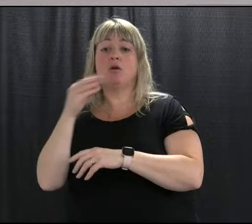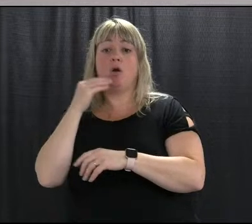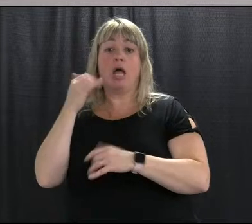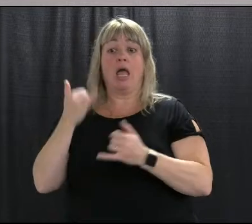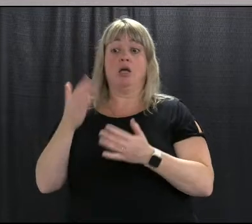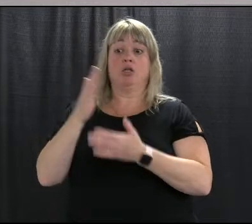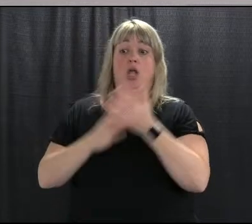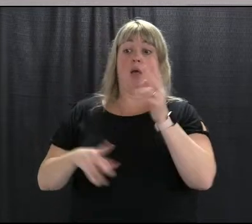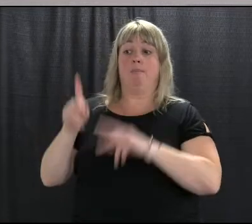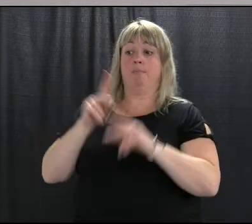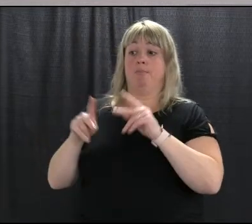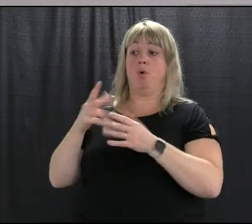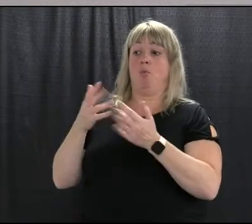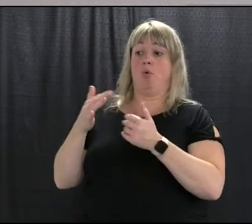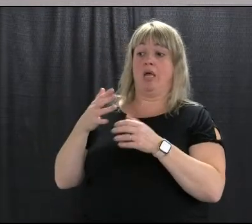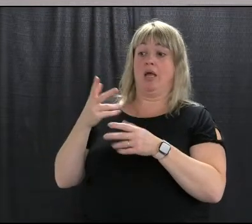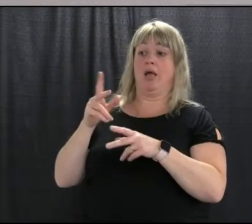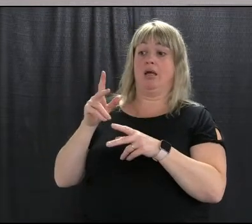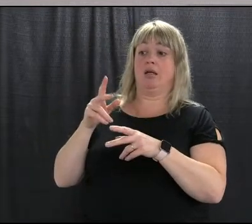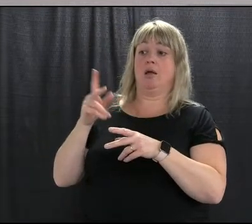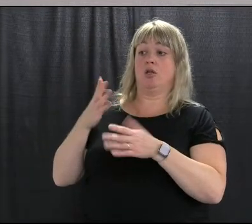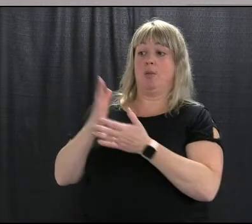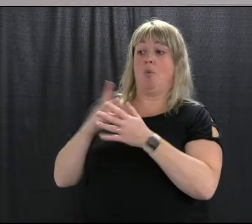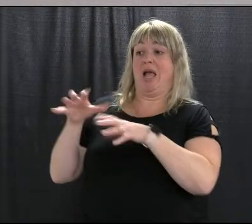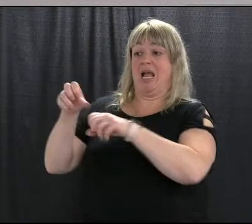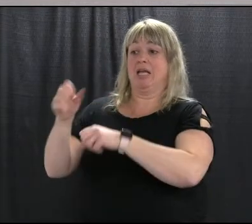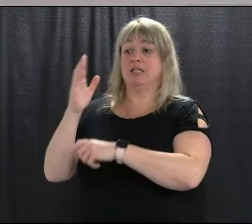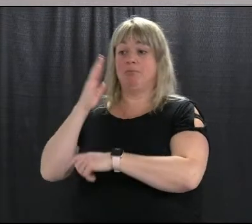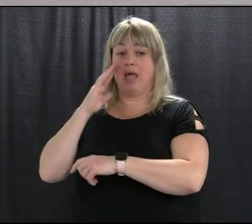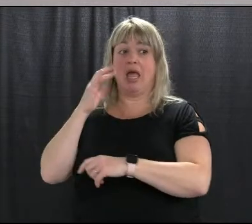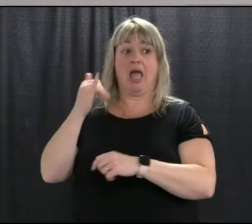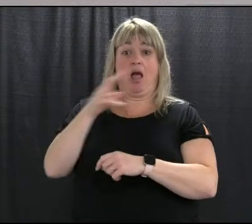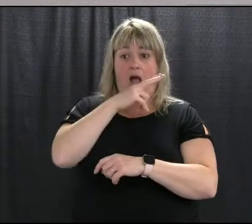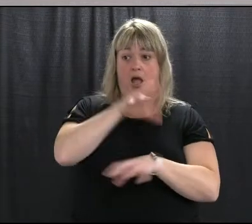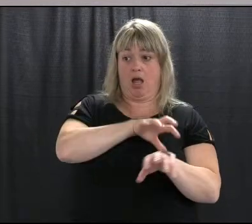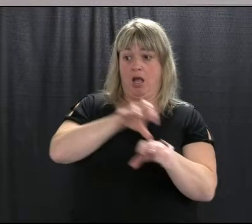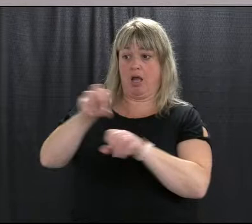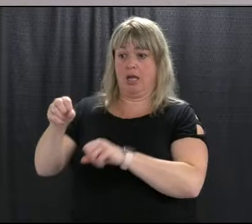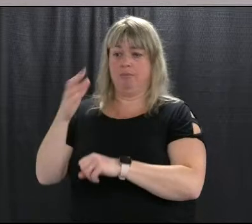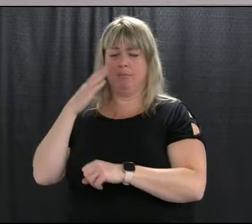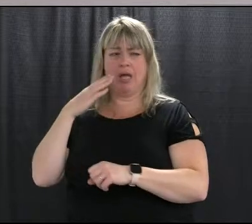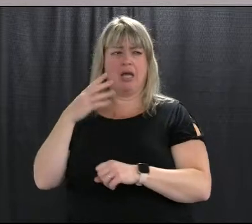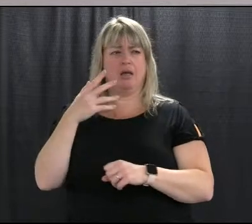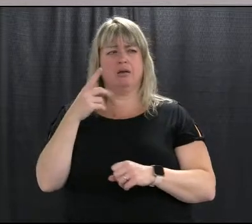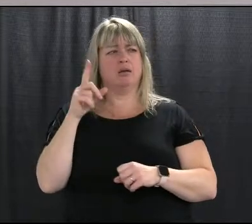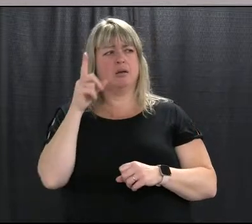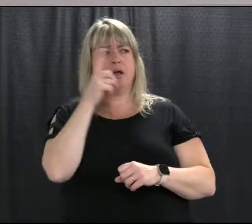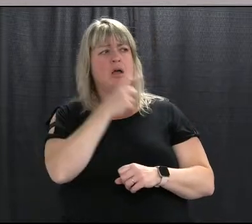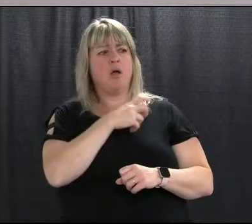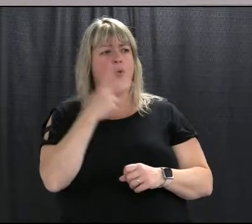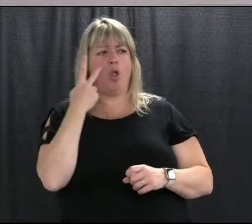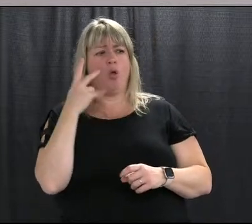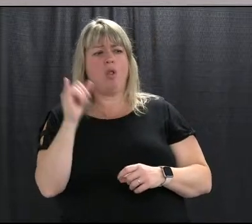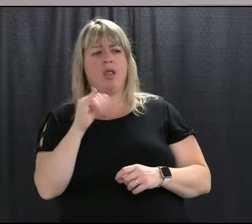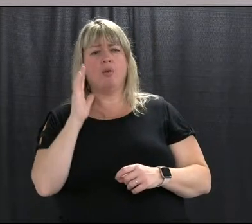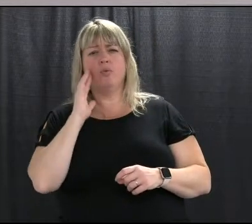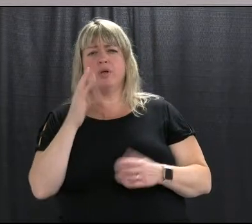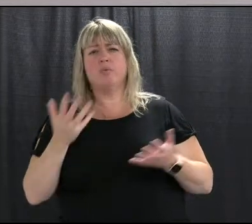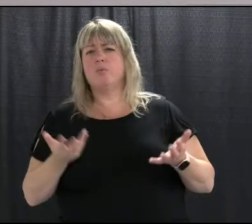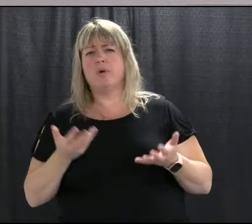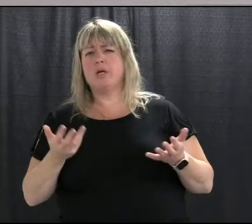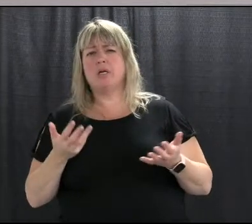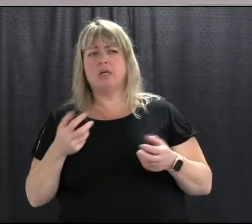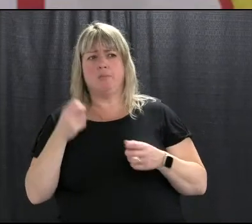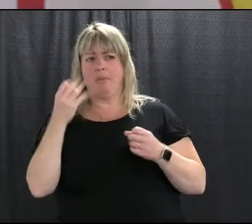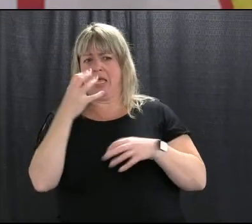are waiting for them in those beds. I'm just curious how exactly that will look in reality, where this has been a problem for years.